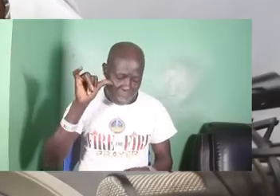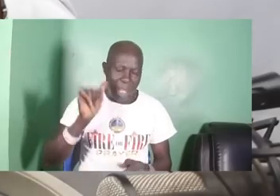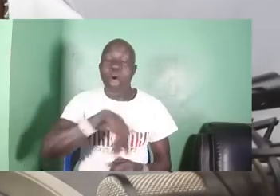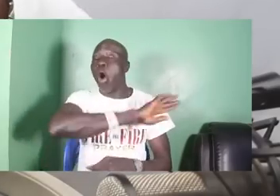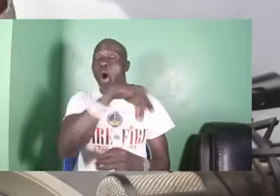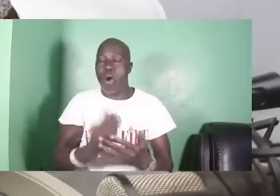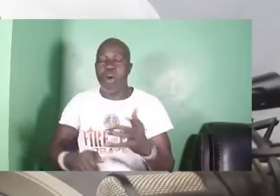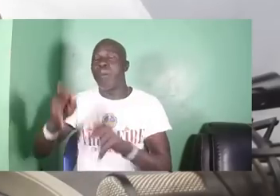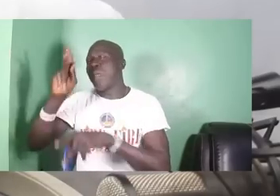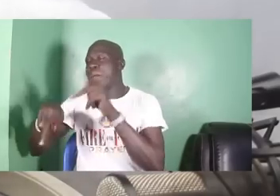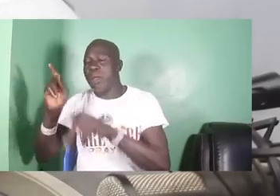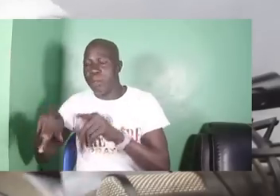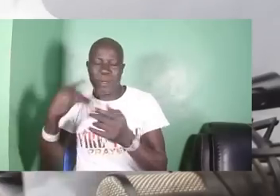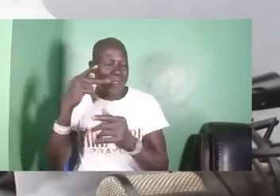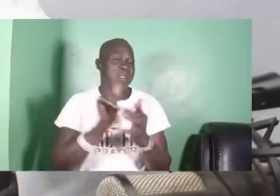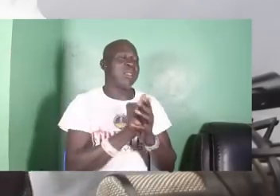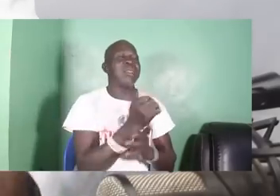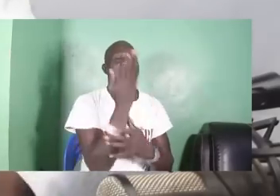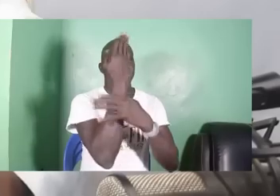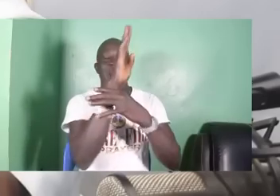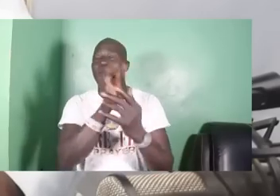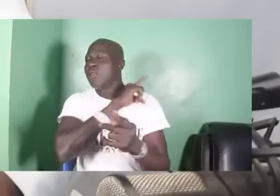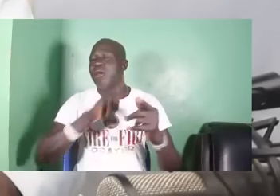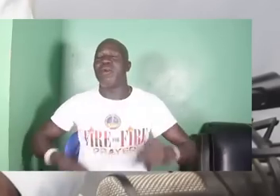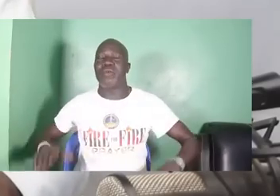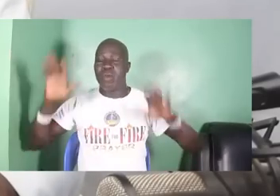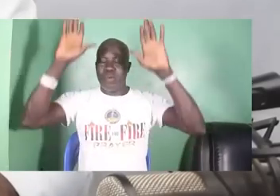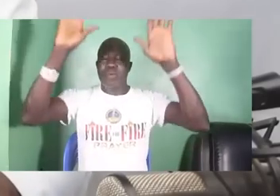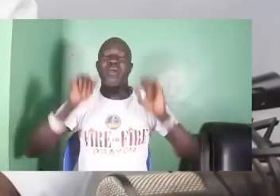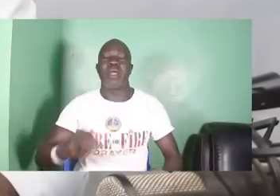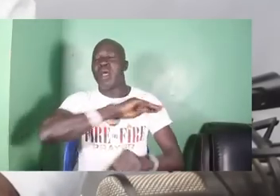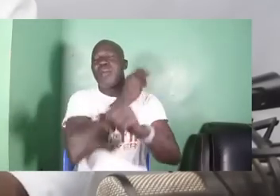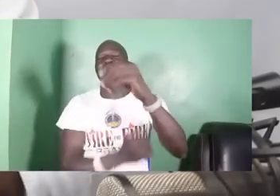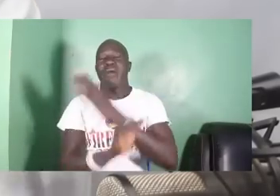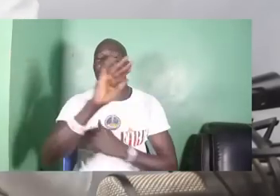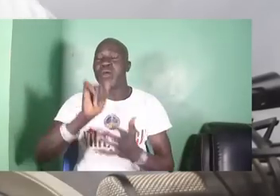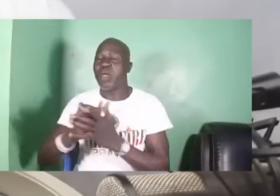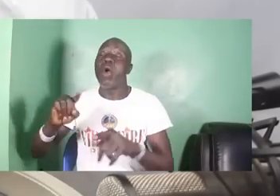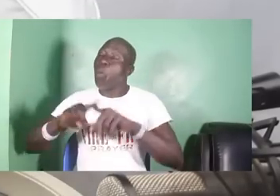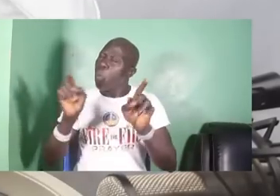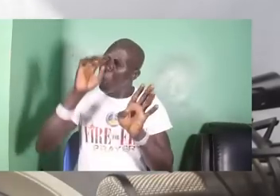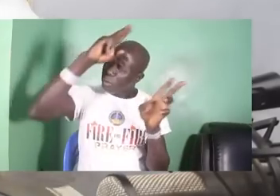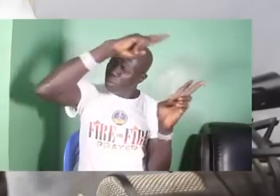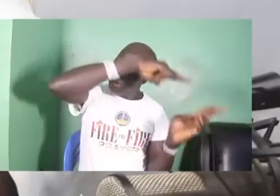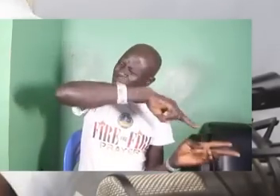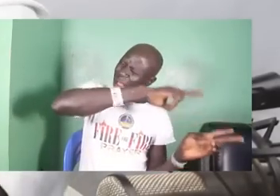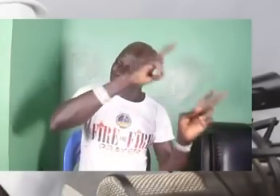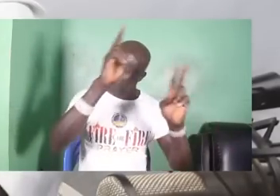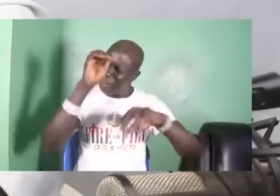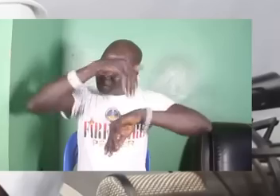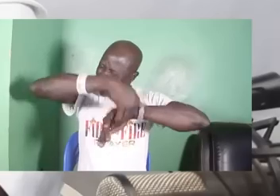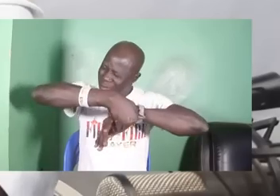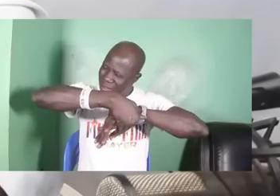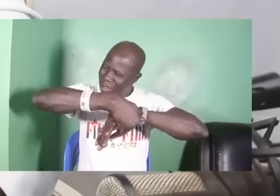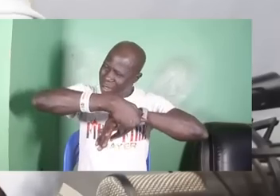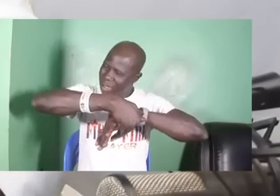awon to wa nbe lori mimi ati ririn owo Olorun. Everyone that was there see the mighty hand of God. So gba ni oru o ne. But in